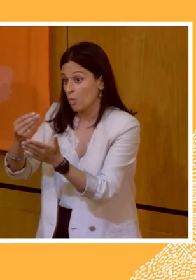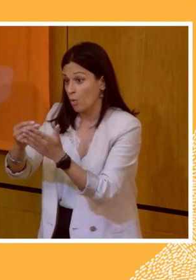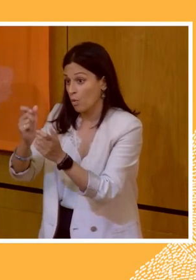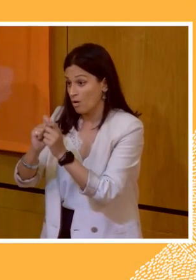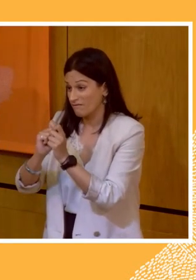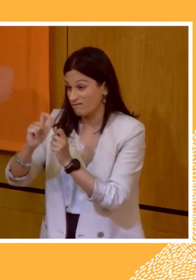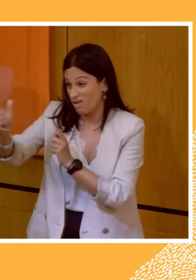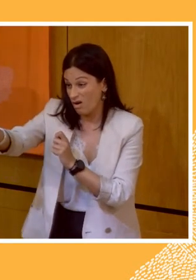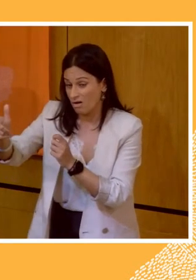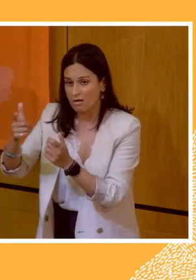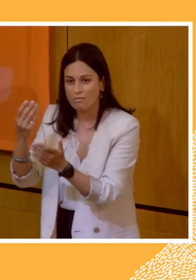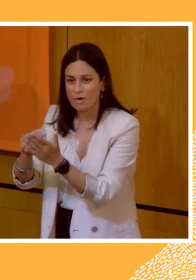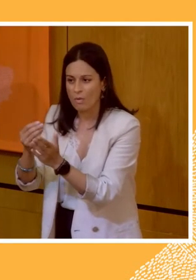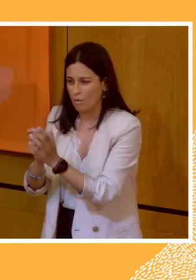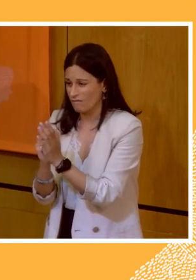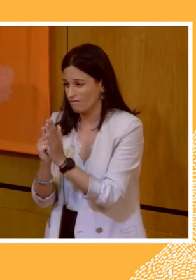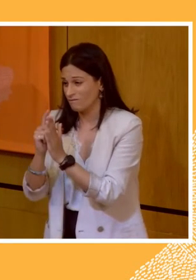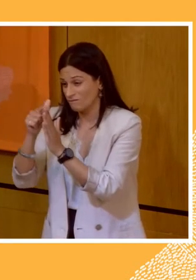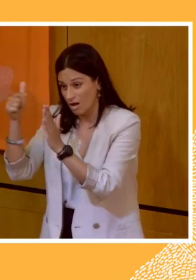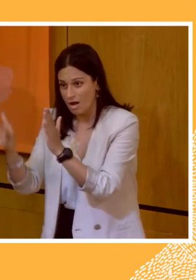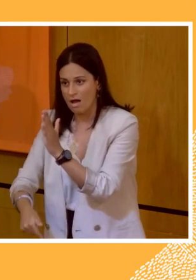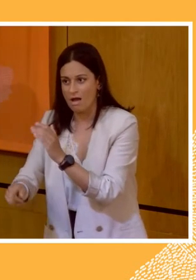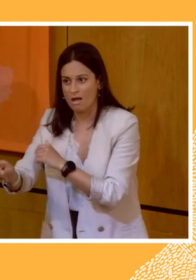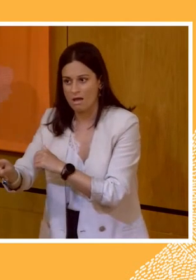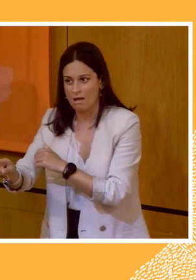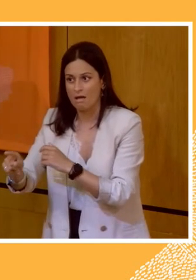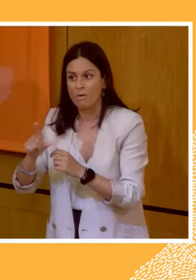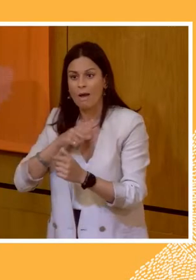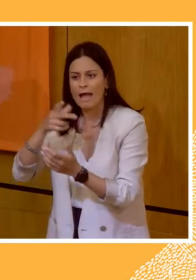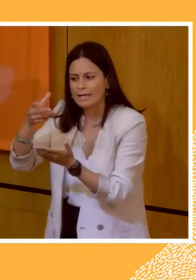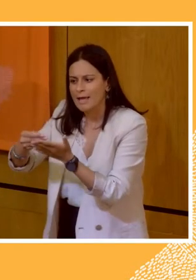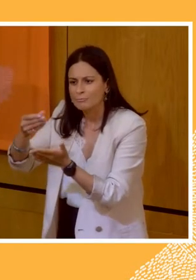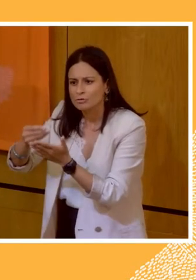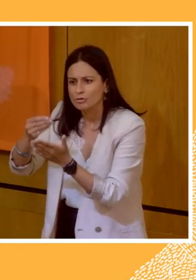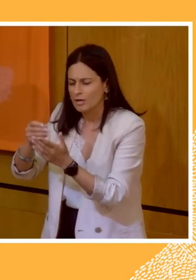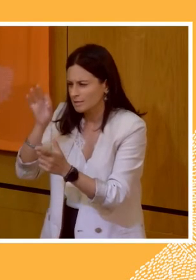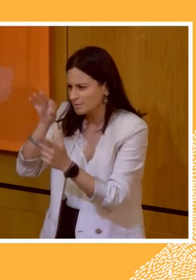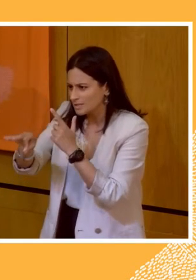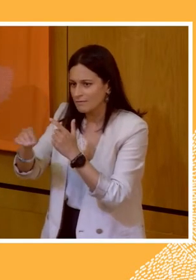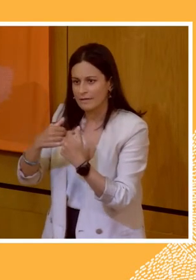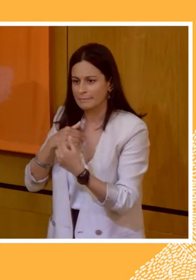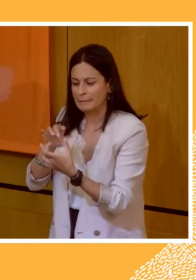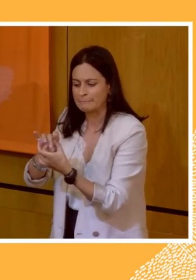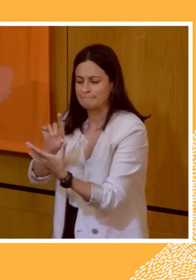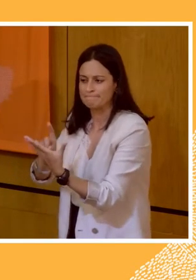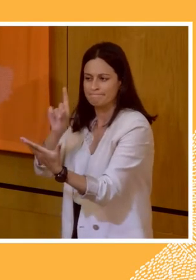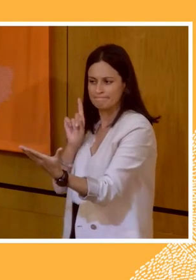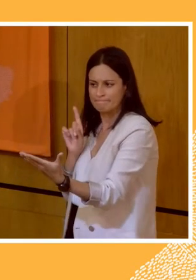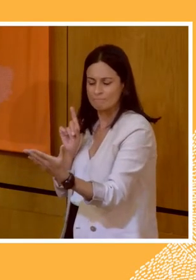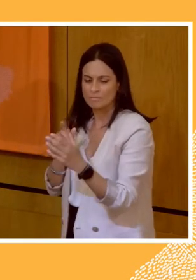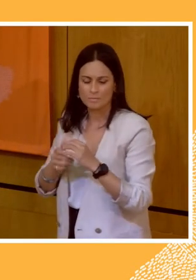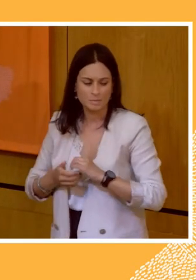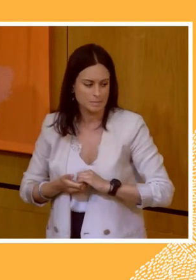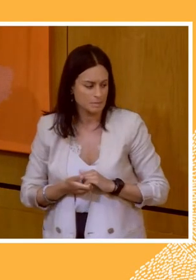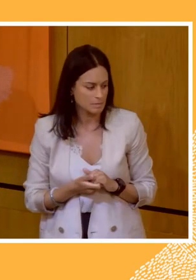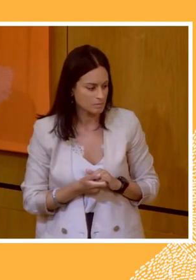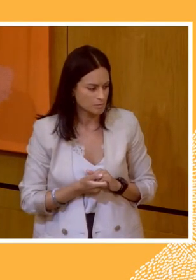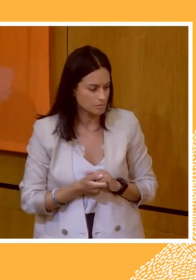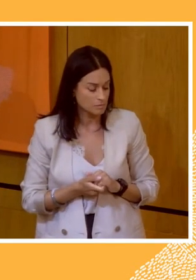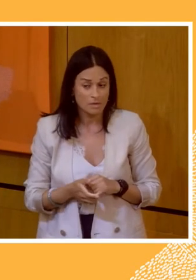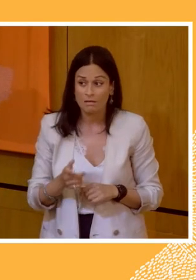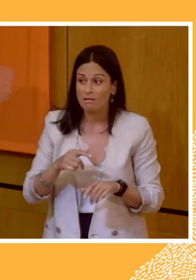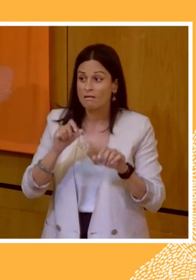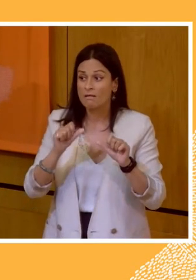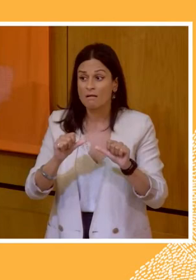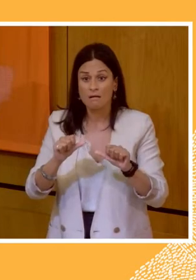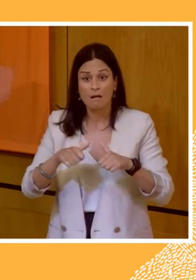of what we try and do. And it, you know, in this case, I think it captures something very specific and very magical. And that's something actually